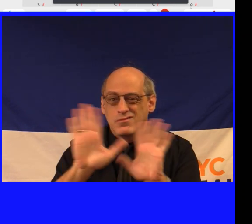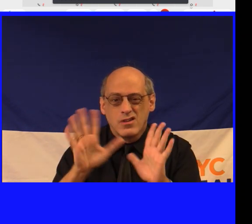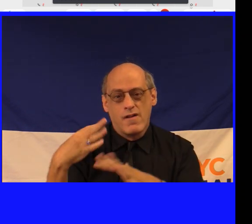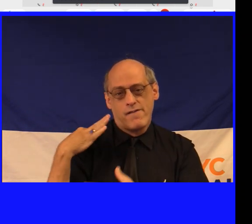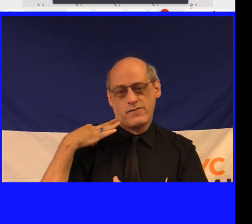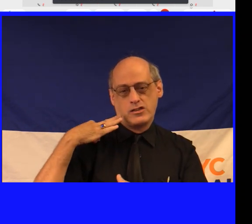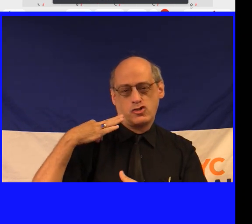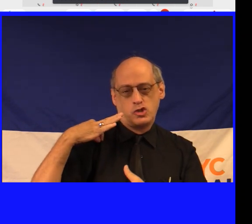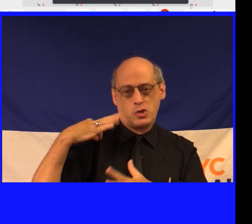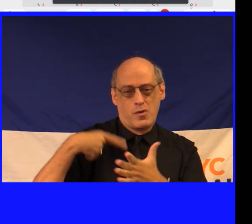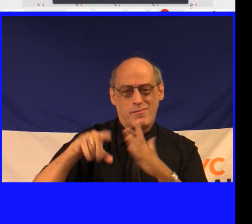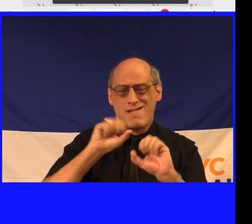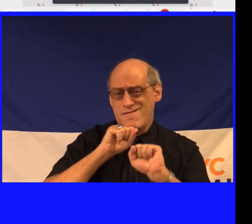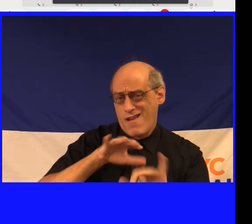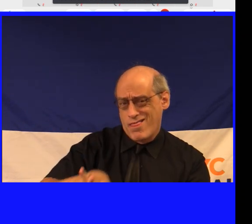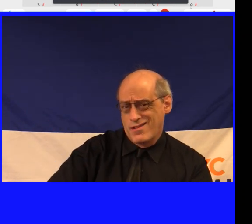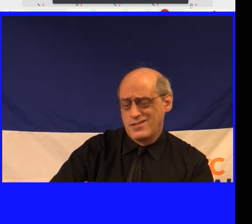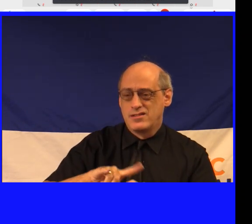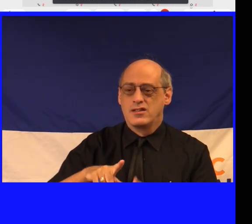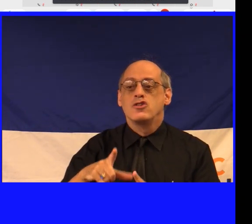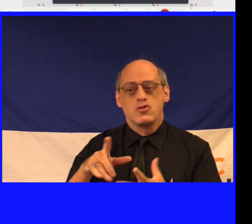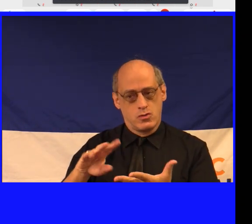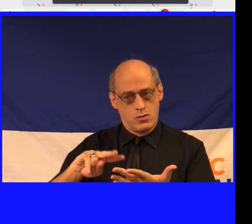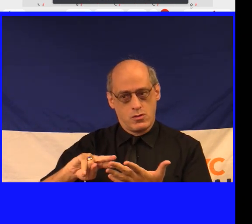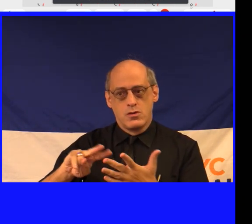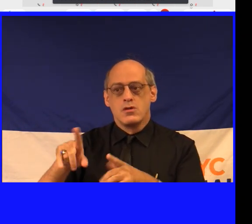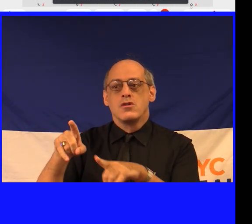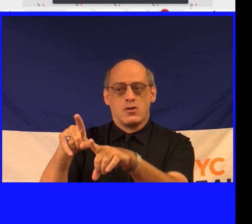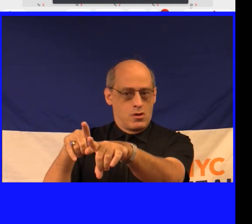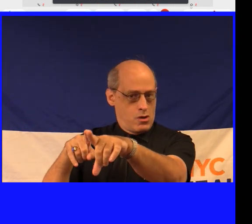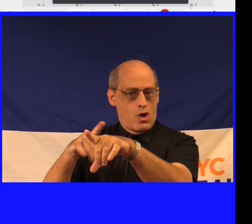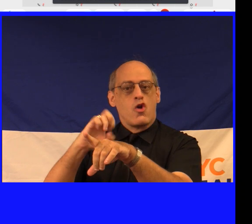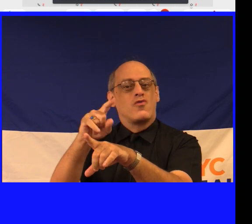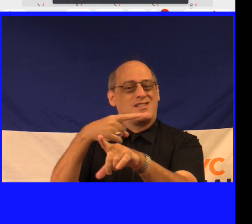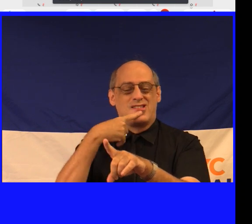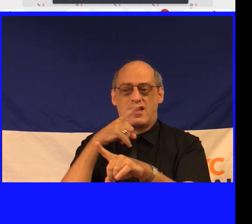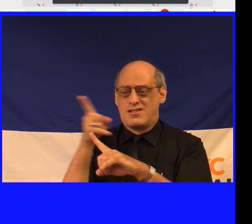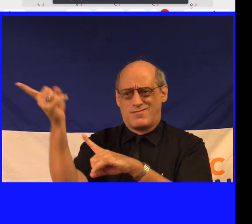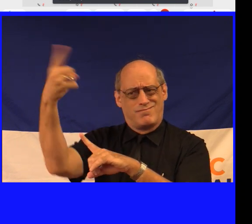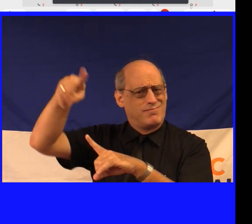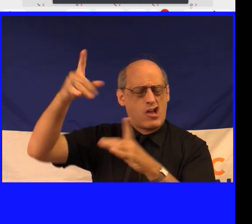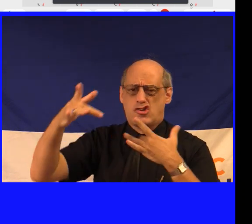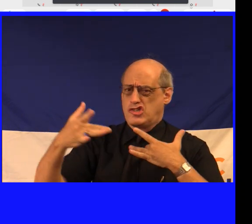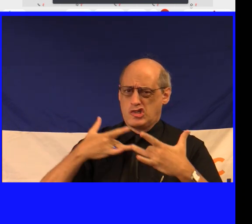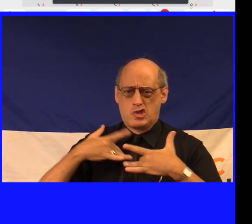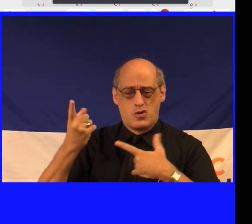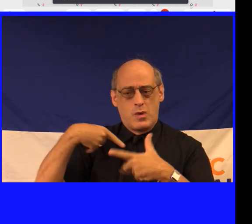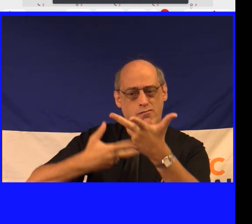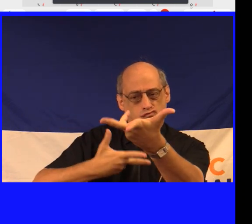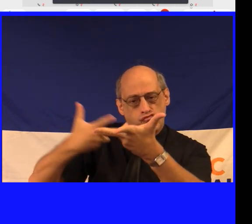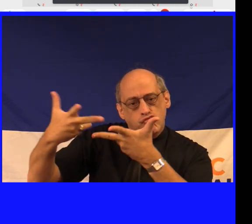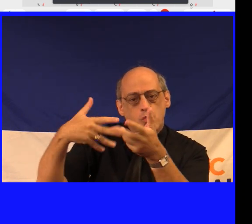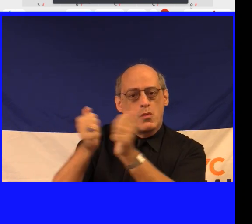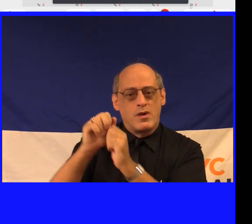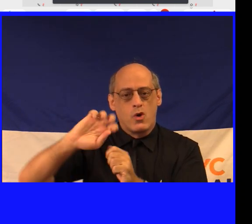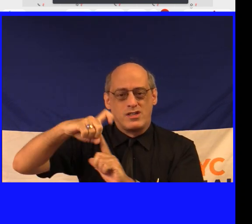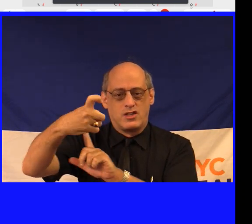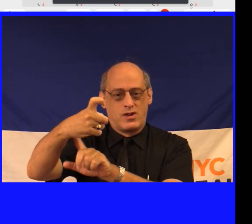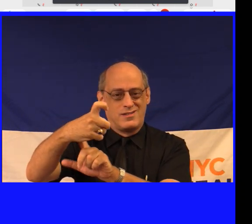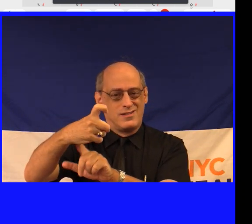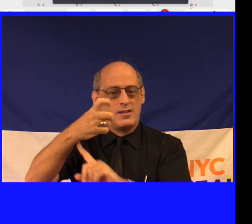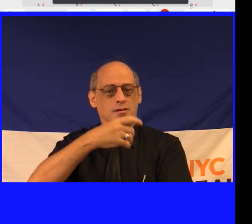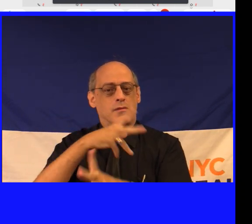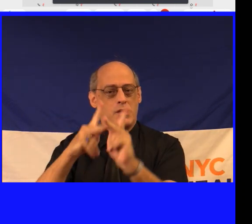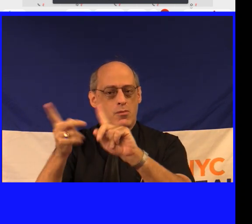because that probably comes down a lot of anxiety. I just want to thank you. They were very concerned, right? We interacted with the